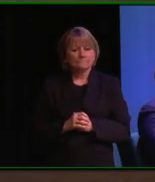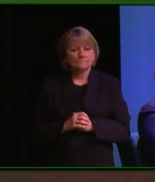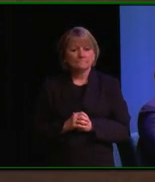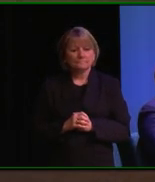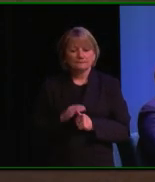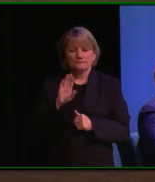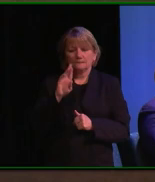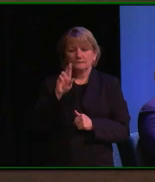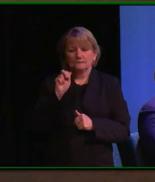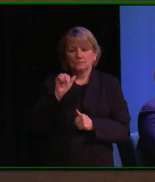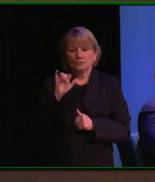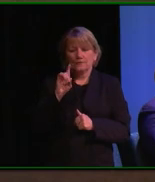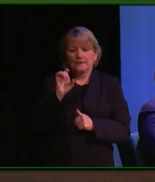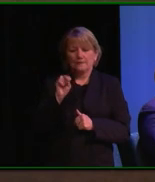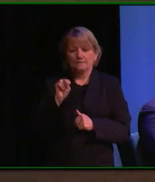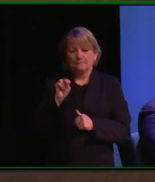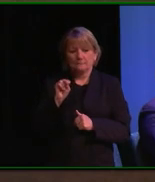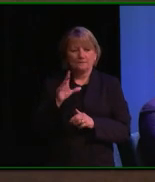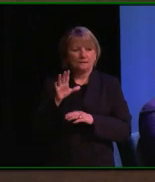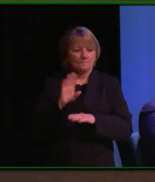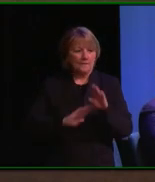Braden Smith, Biology.